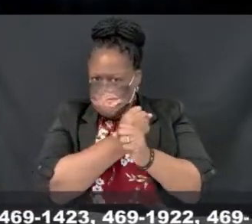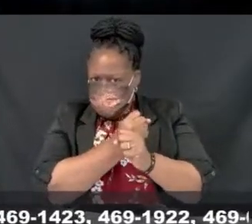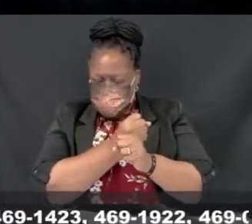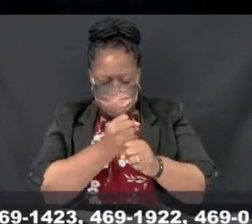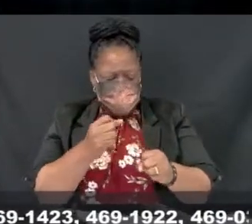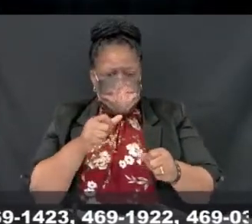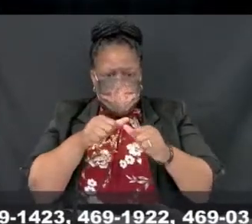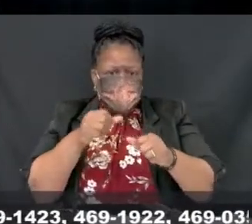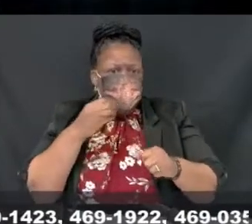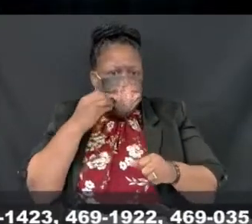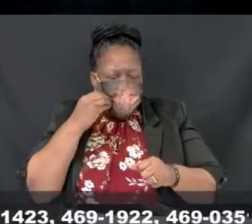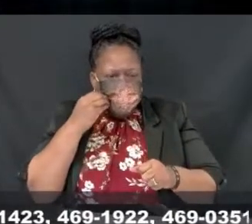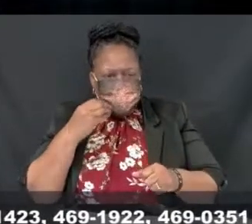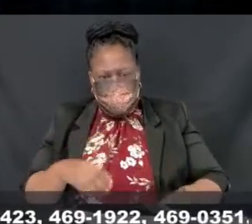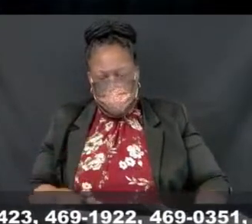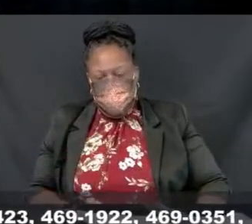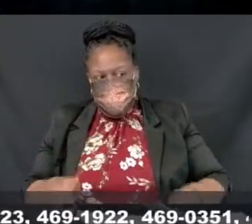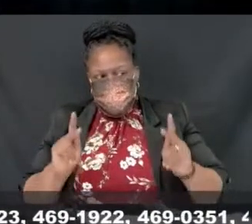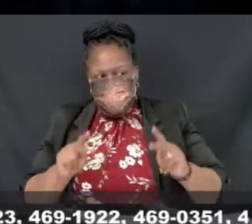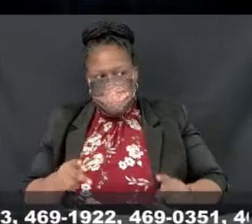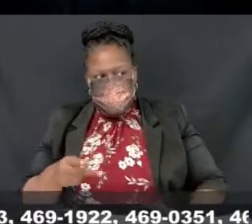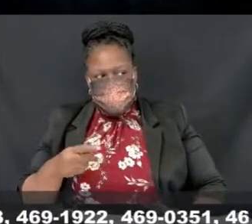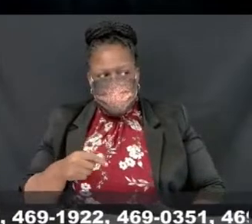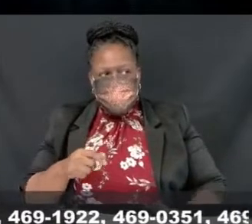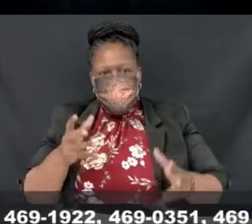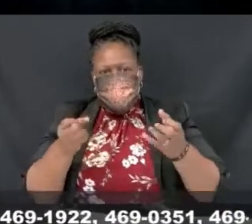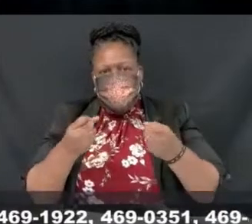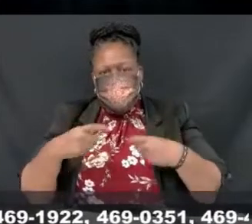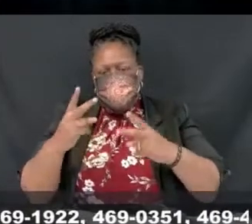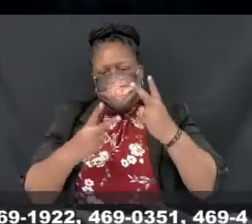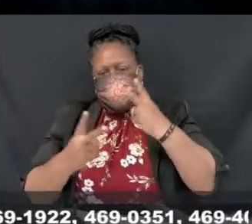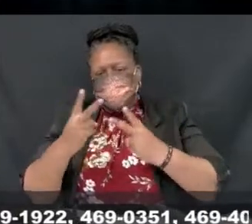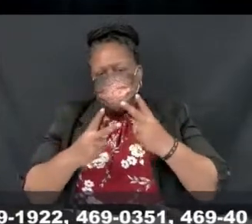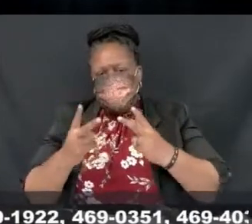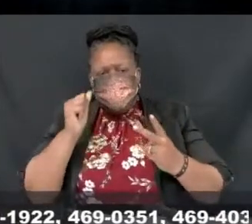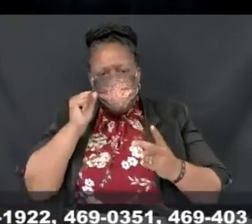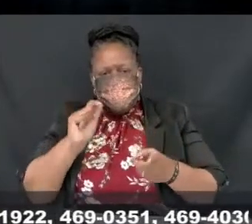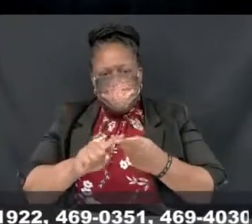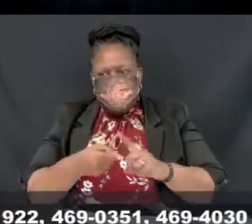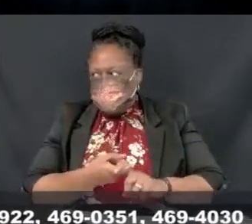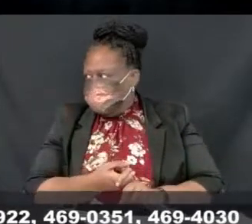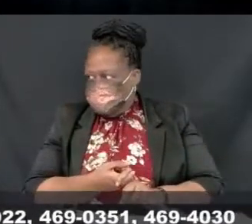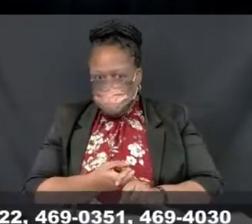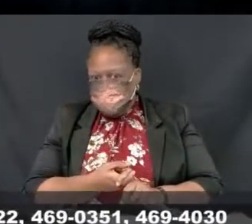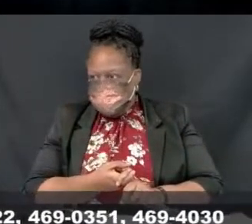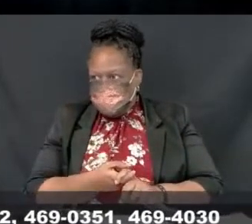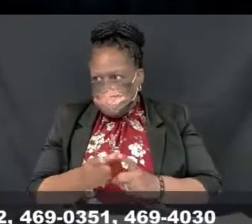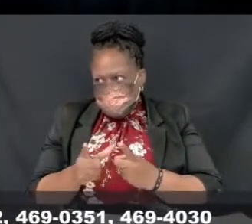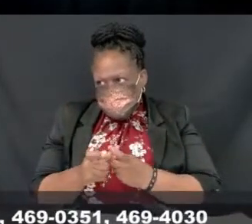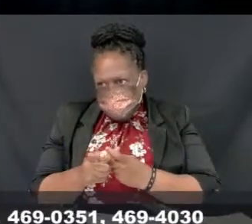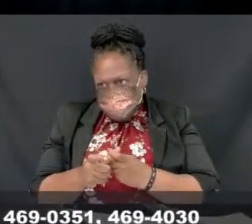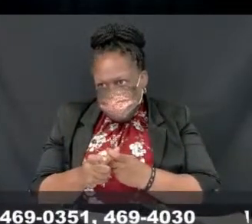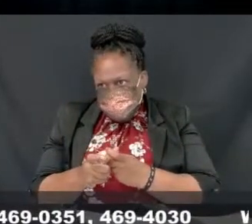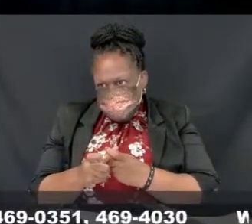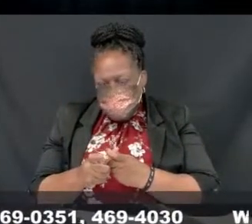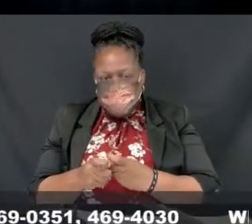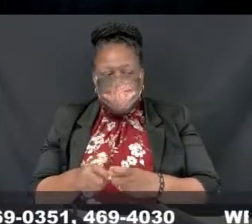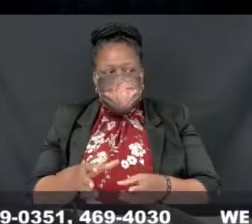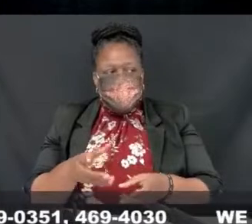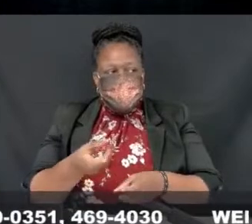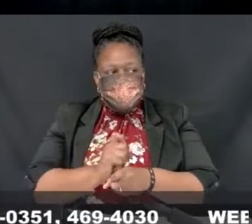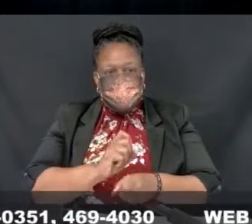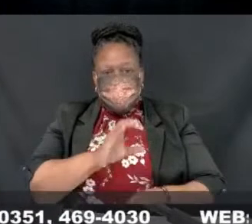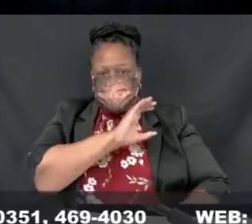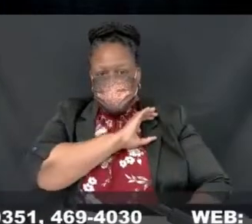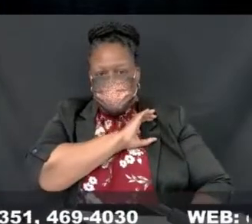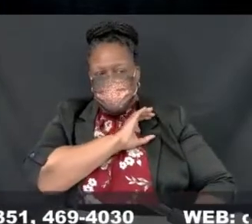we have gone through that now we could look at it and, learn from it, but also have a little laugh, because some things are just, you could have a little